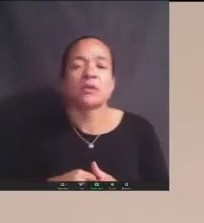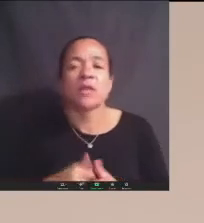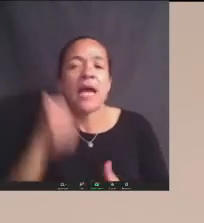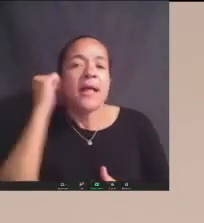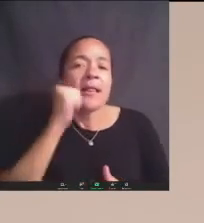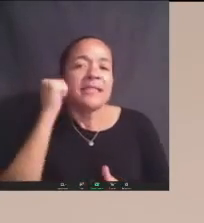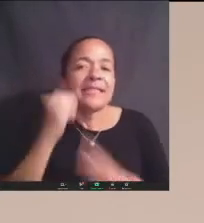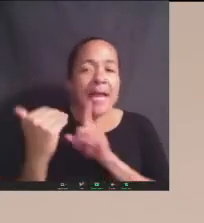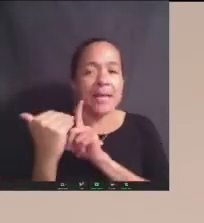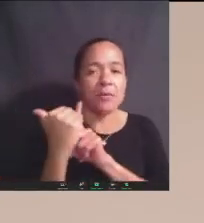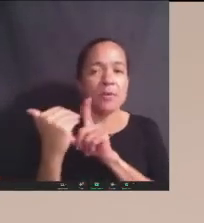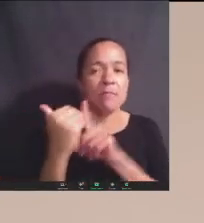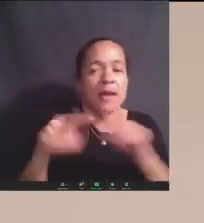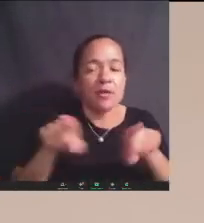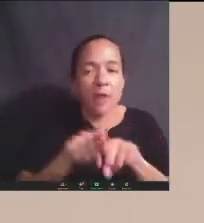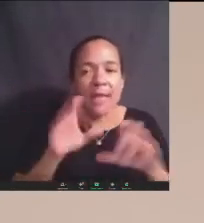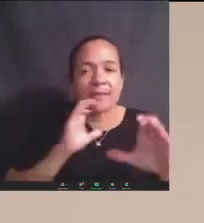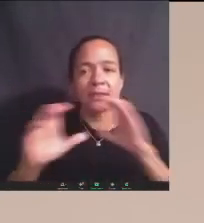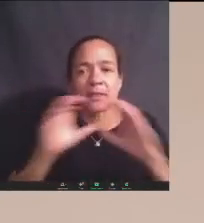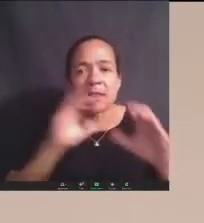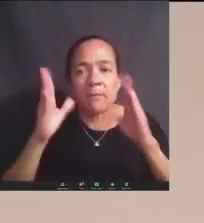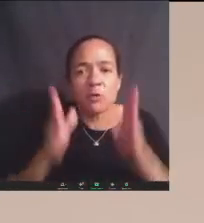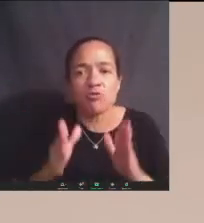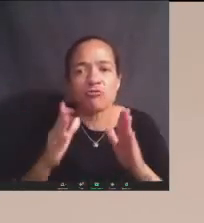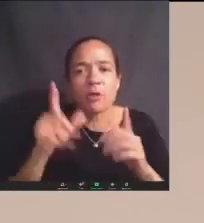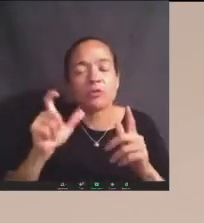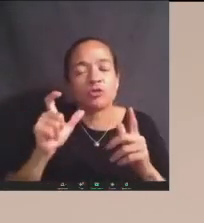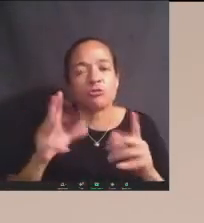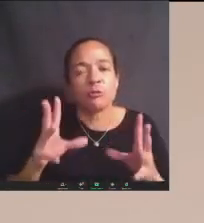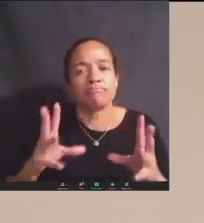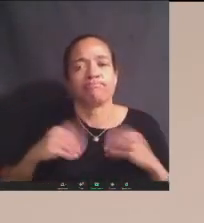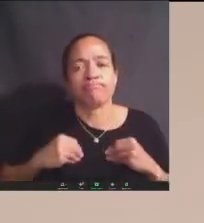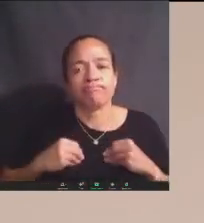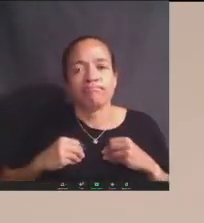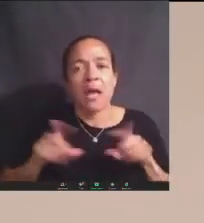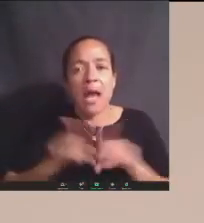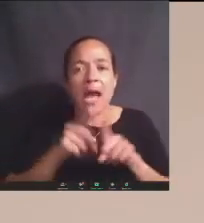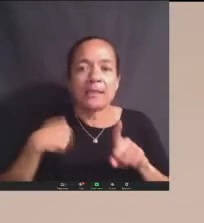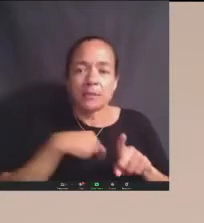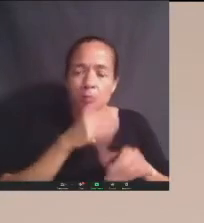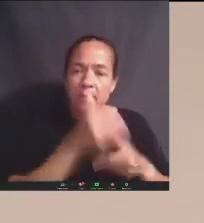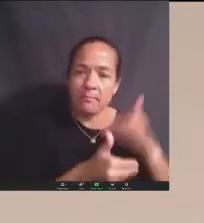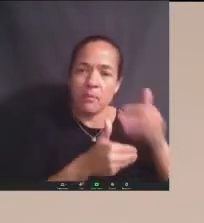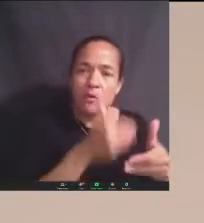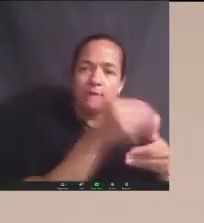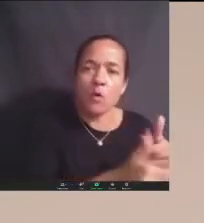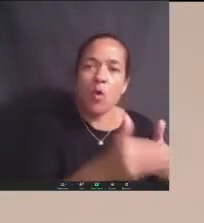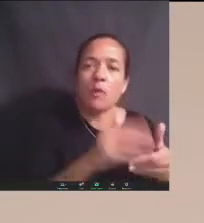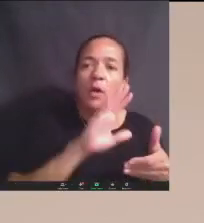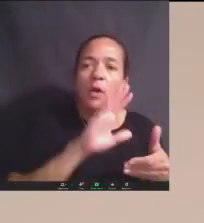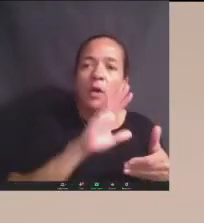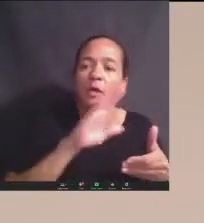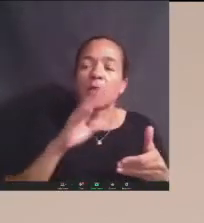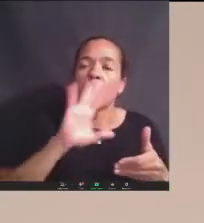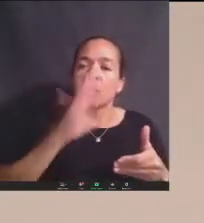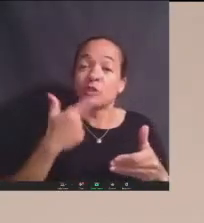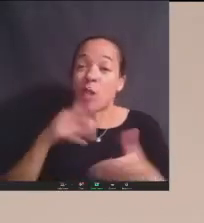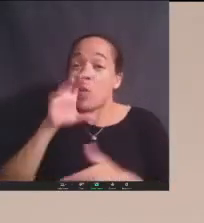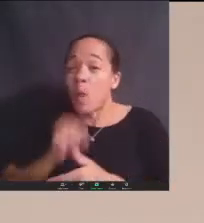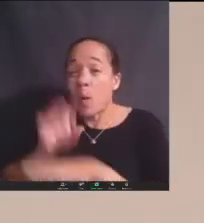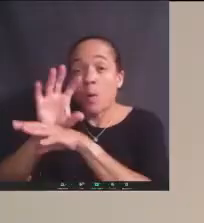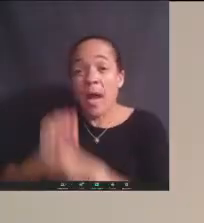communicator should take with us as we move forward so that we don't fall into all of our old habits and our old ways of thinking?